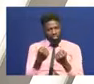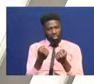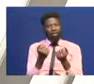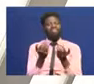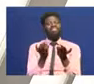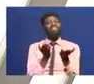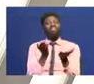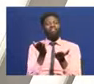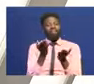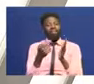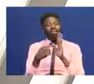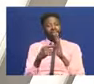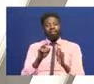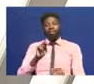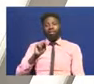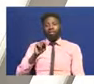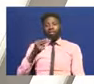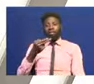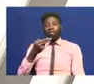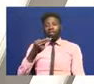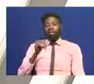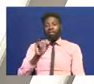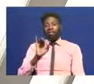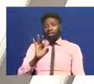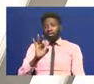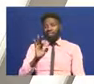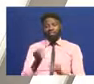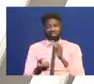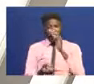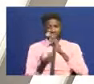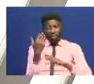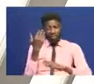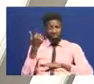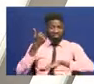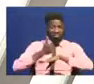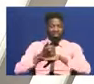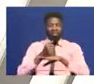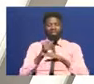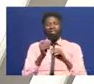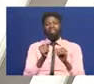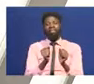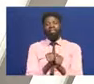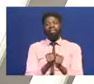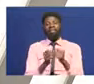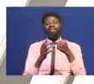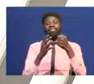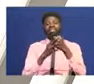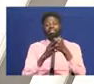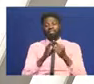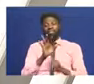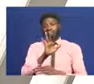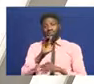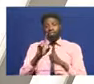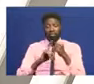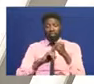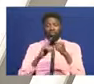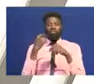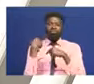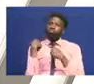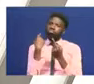constituted in 1966 and has evolved over time to be able to meet the needs of the different times that it's come